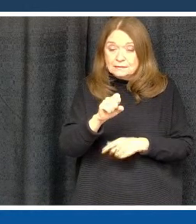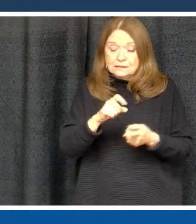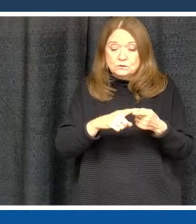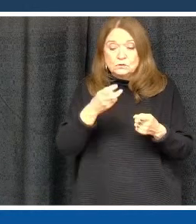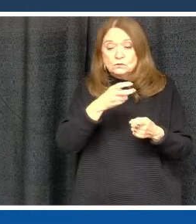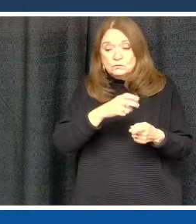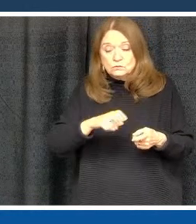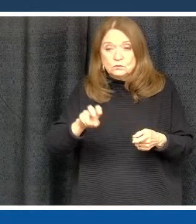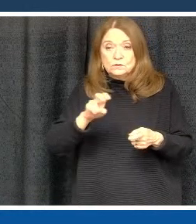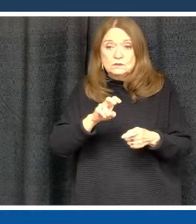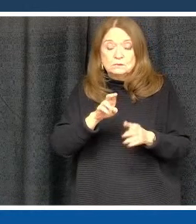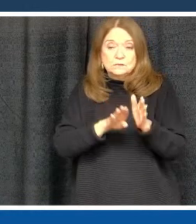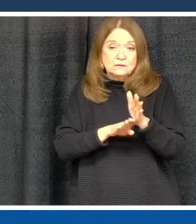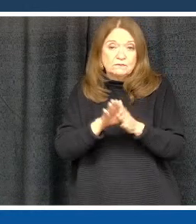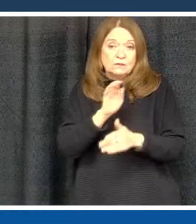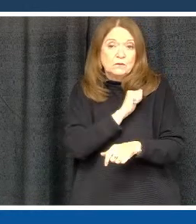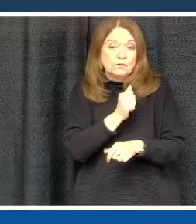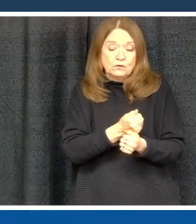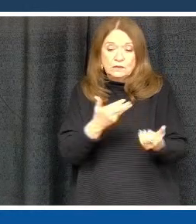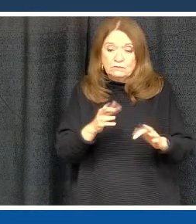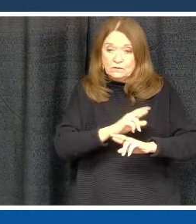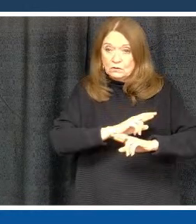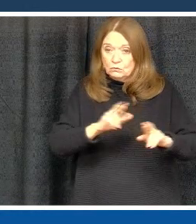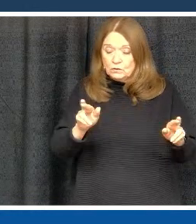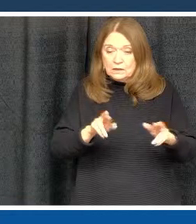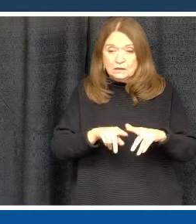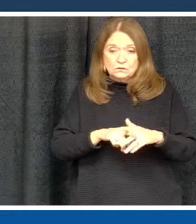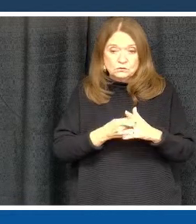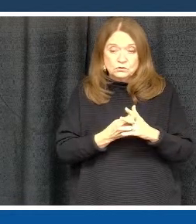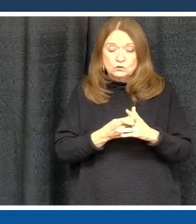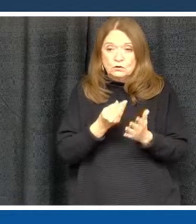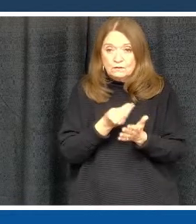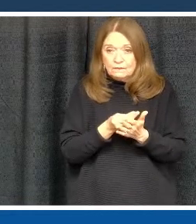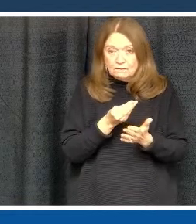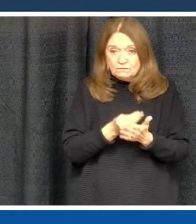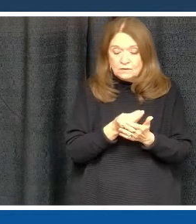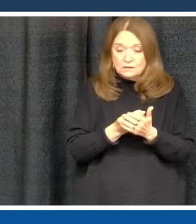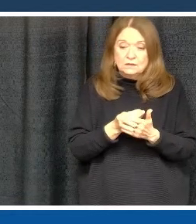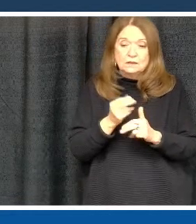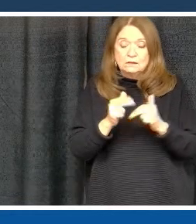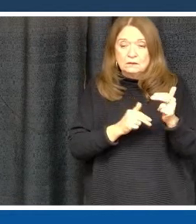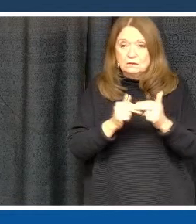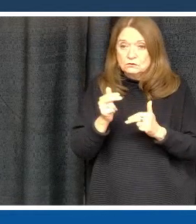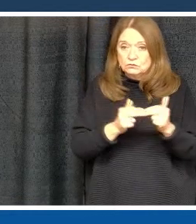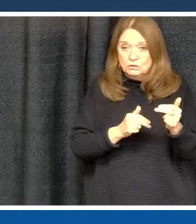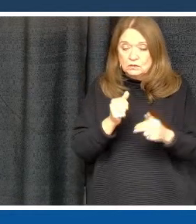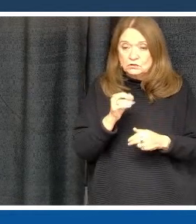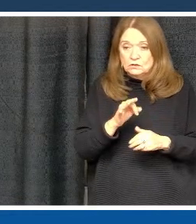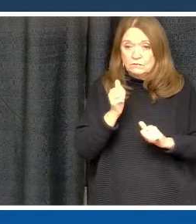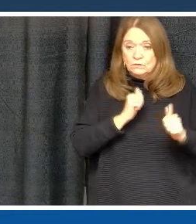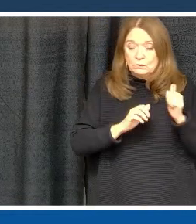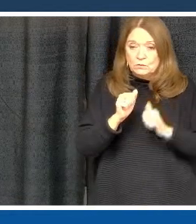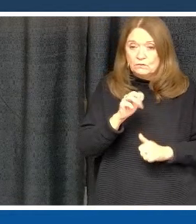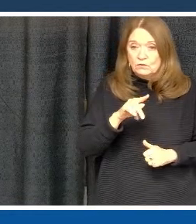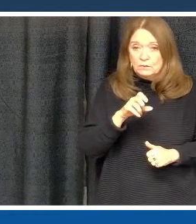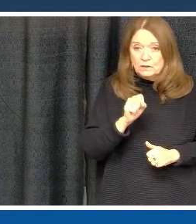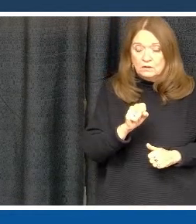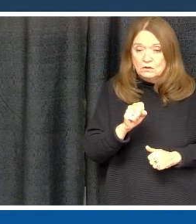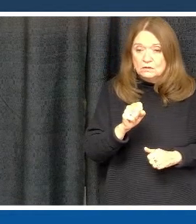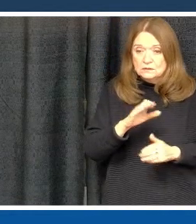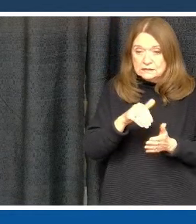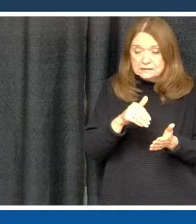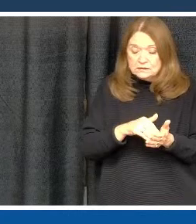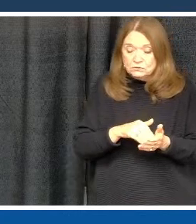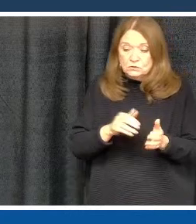Development Authority and everything to be in place to start collecting it and funding the construction of the Performing Arts Center. Without the hotel